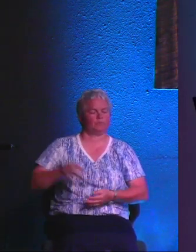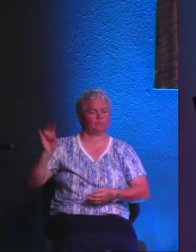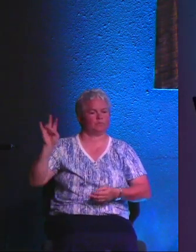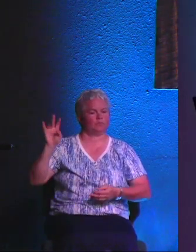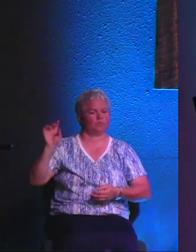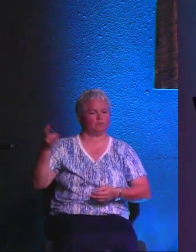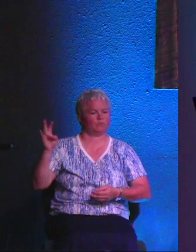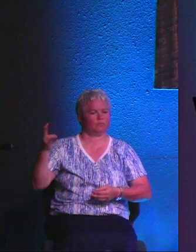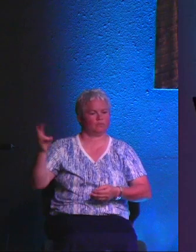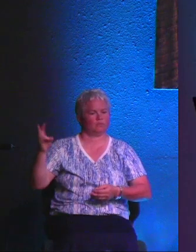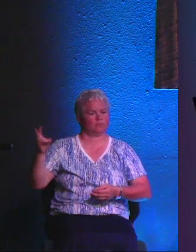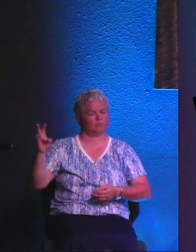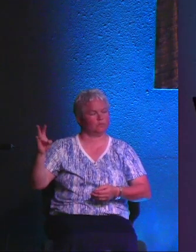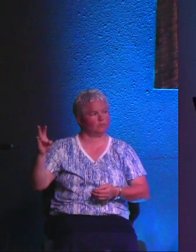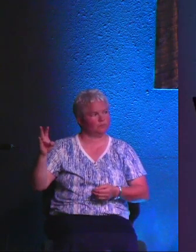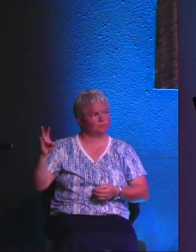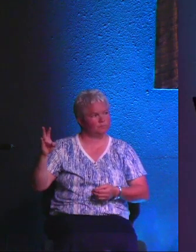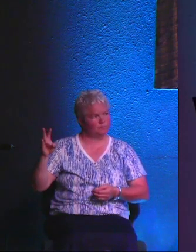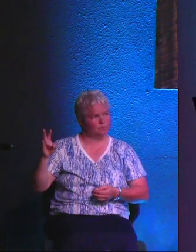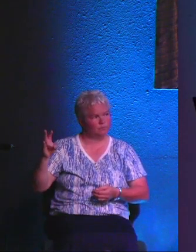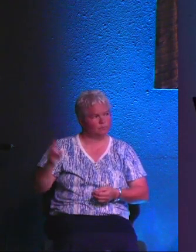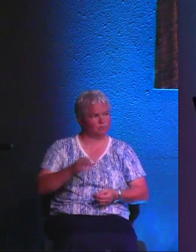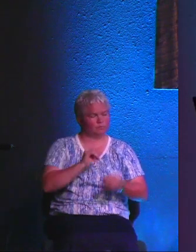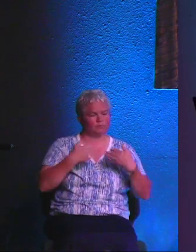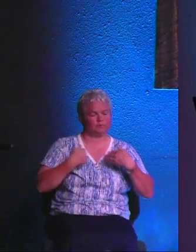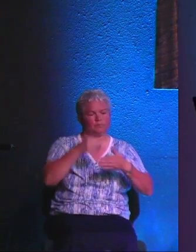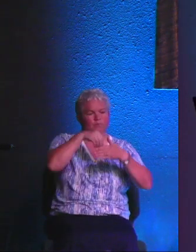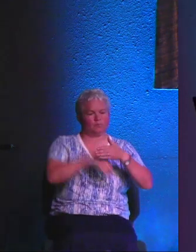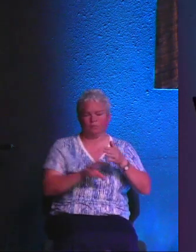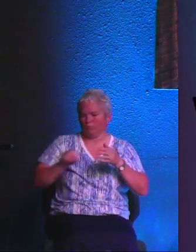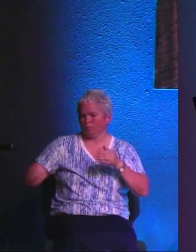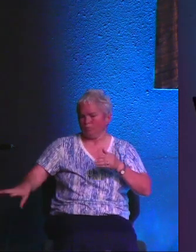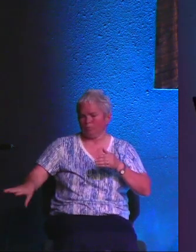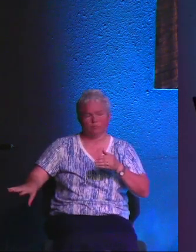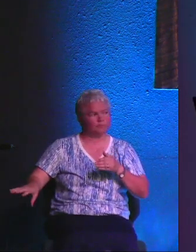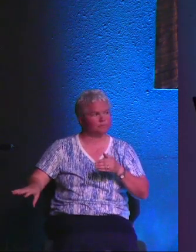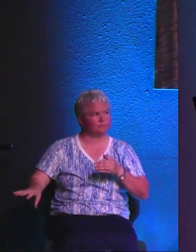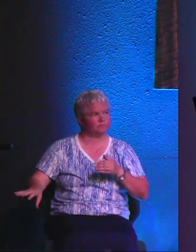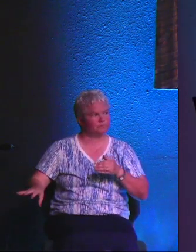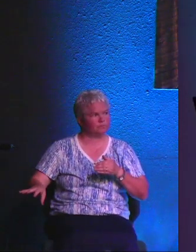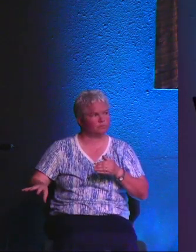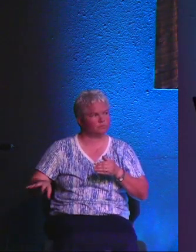of 17 because of it. I have had an abortion,